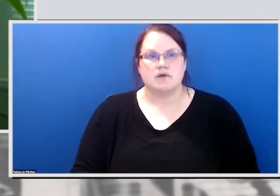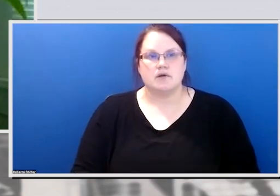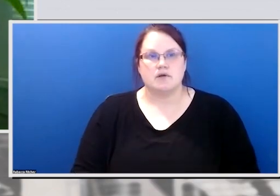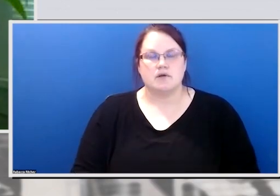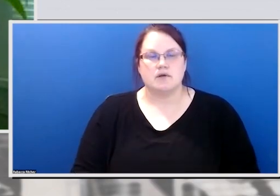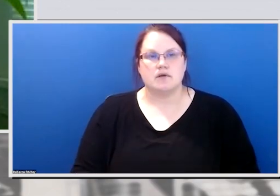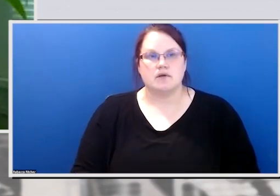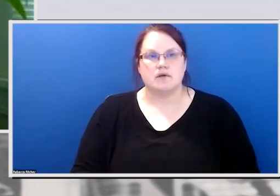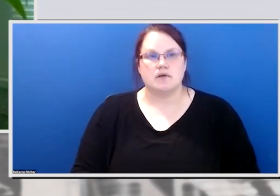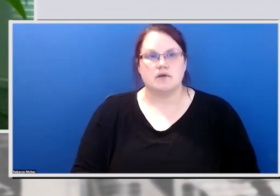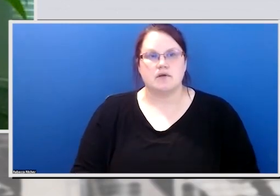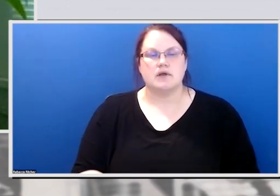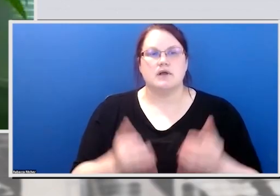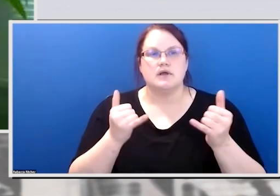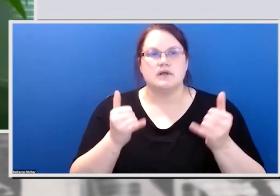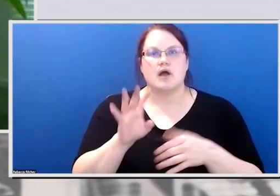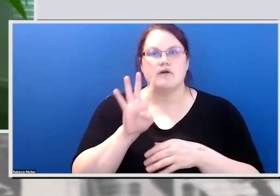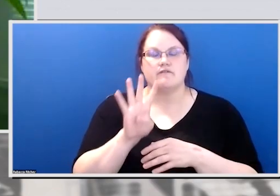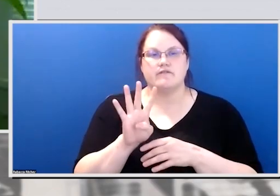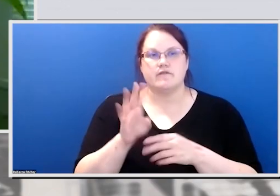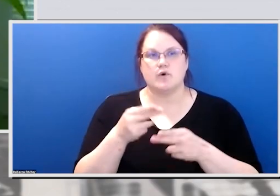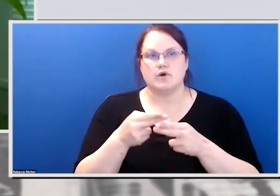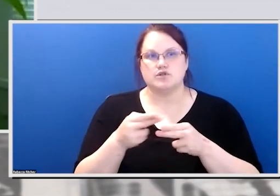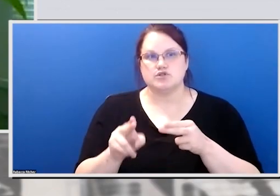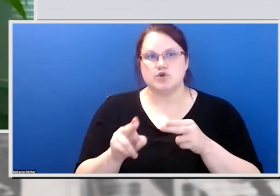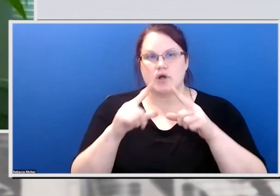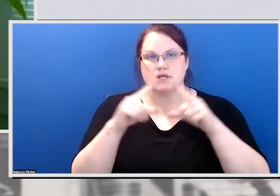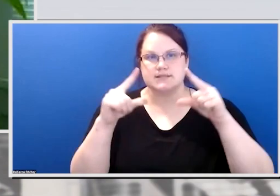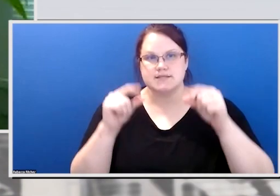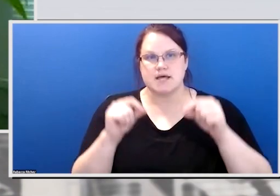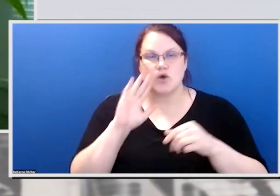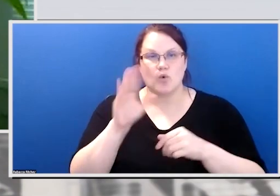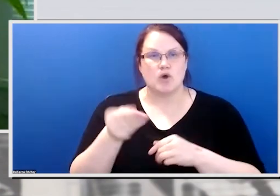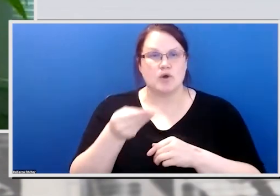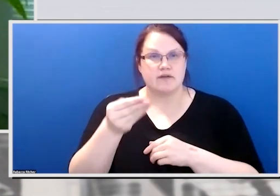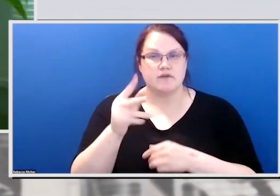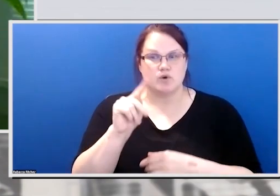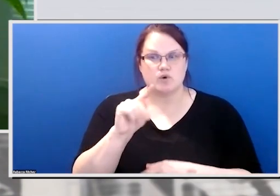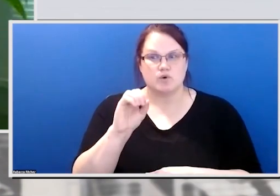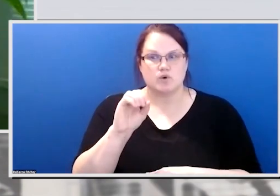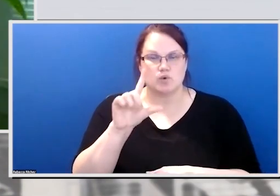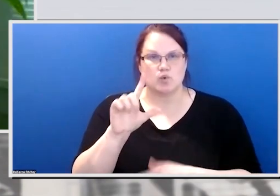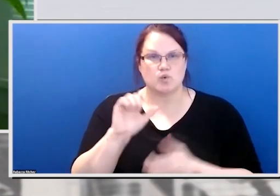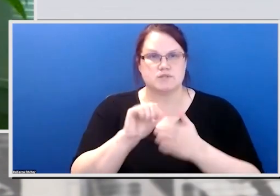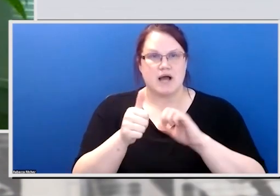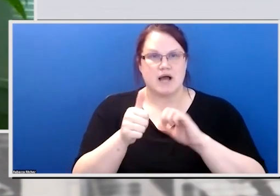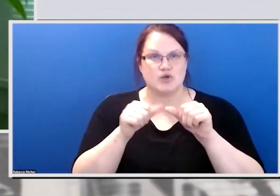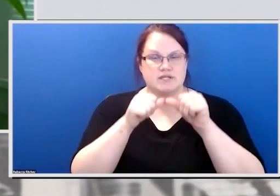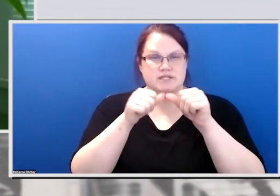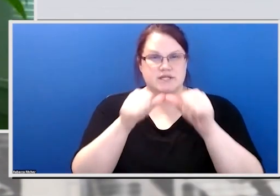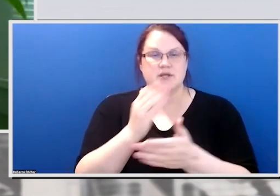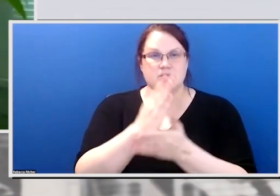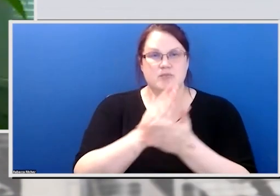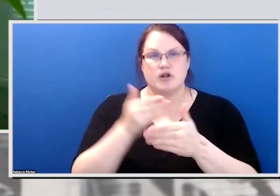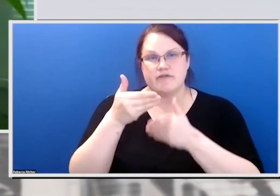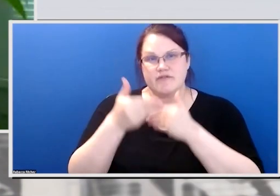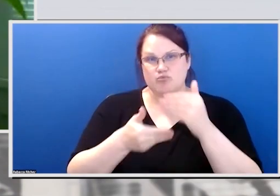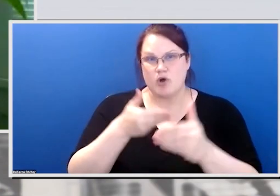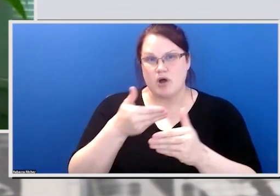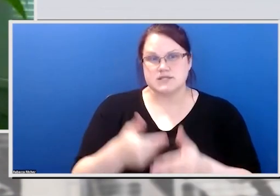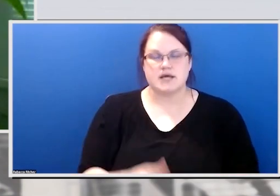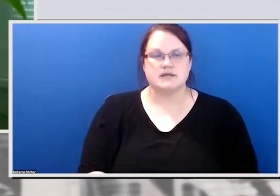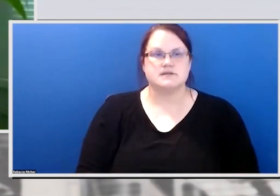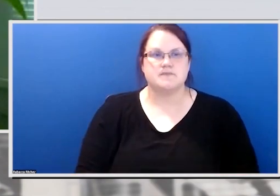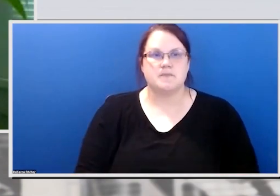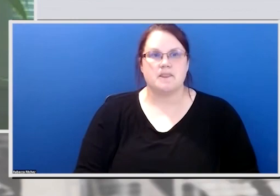but hopefully impactful screens, some slides that are just going to give you some tools on how you can continue to be a part of this process. You